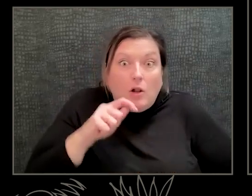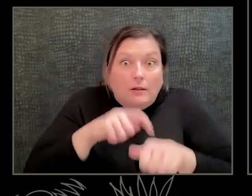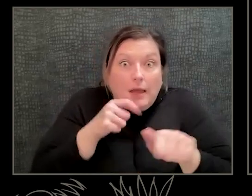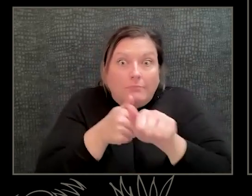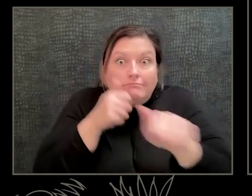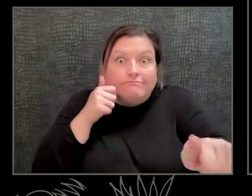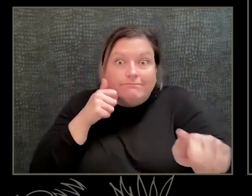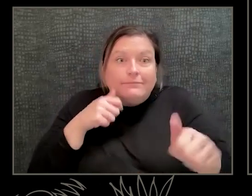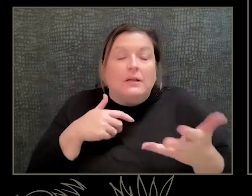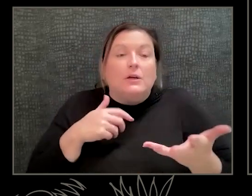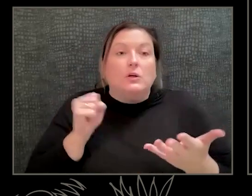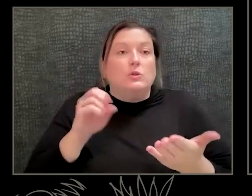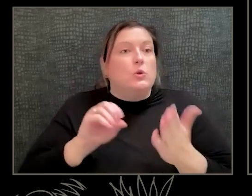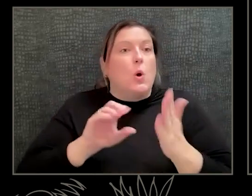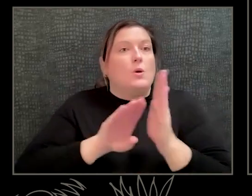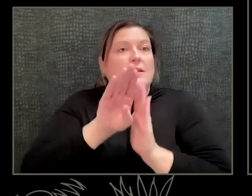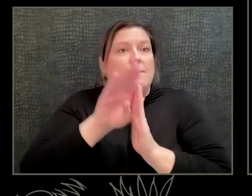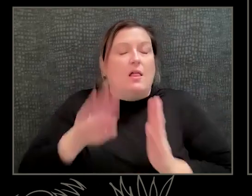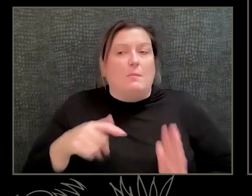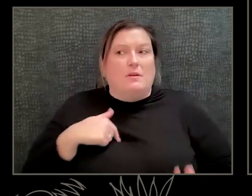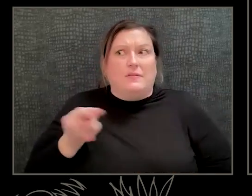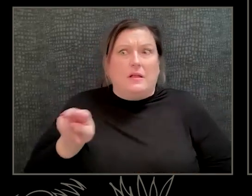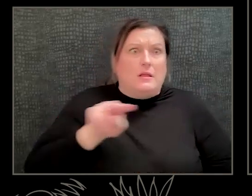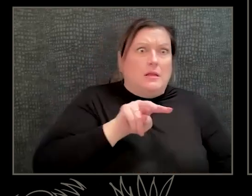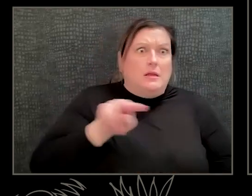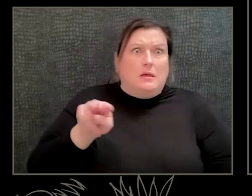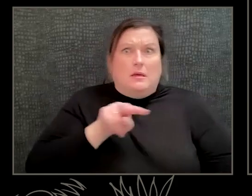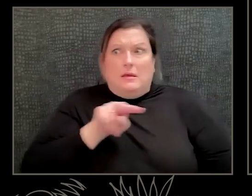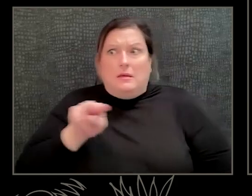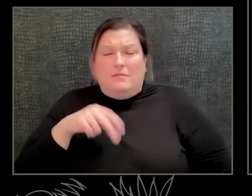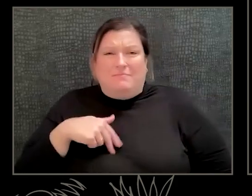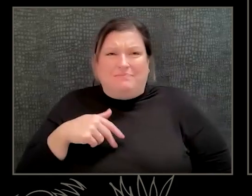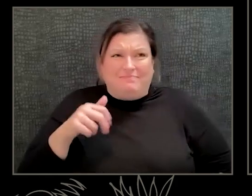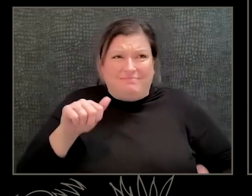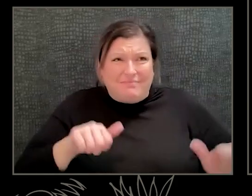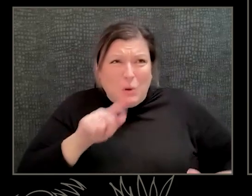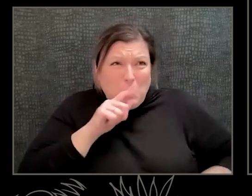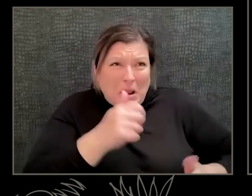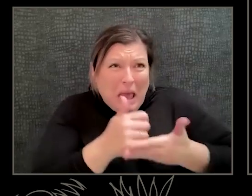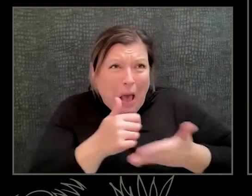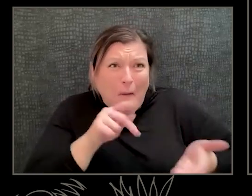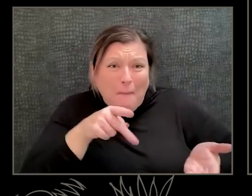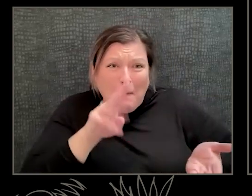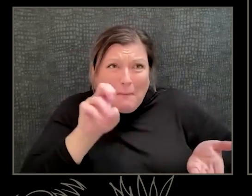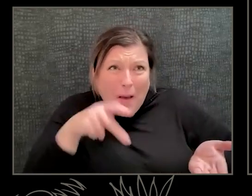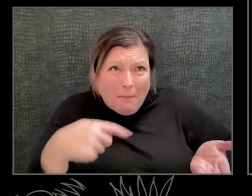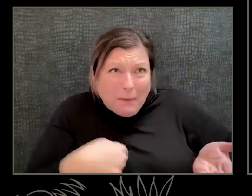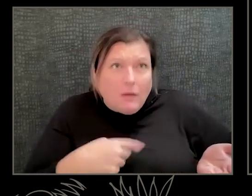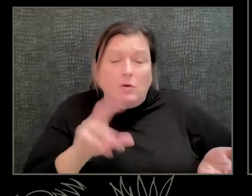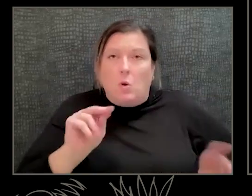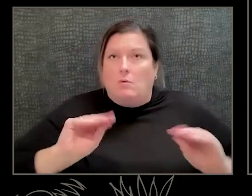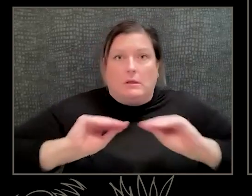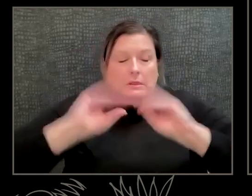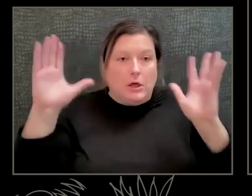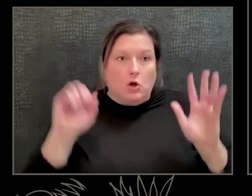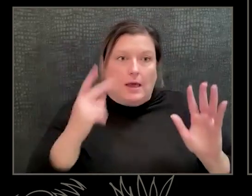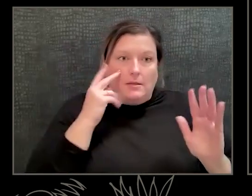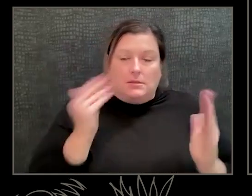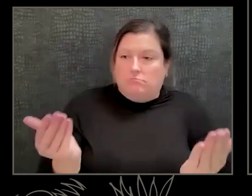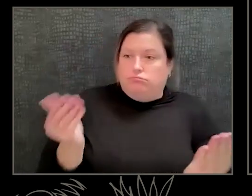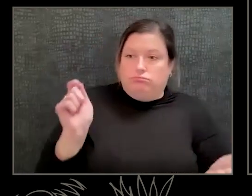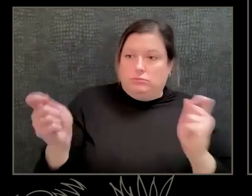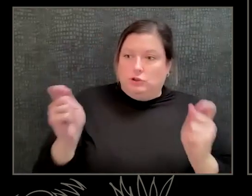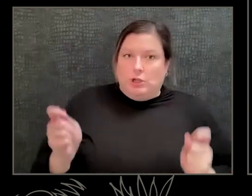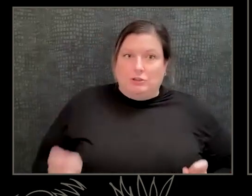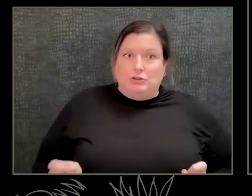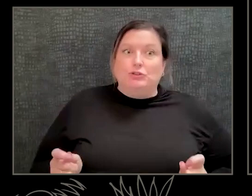that developers never second guess if they need pump or not. Is it hard? What are the trade-offs? Like, we